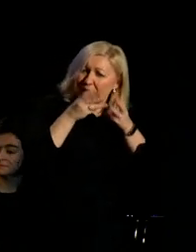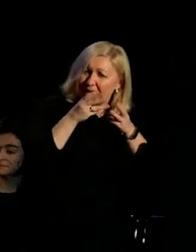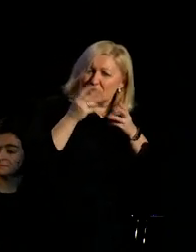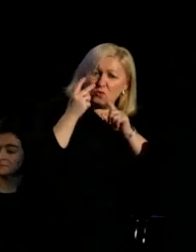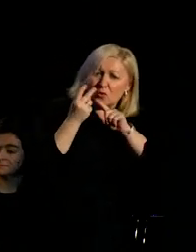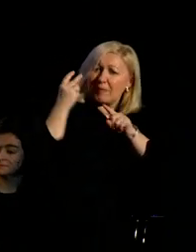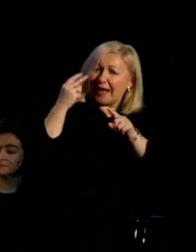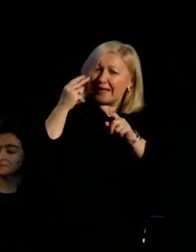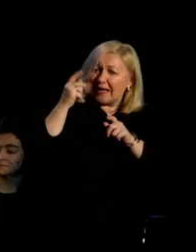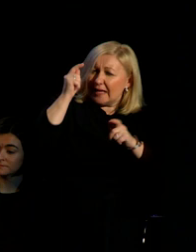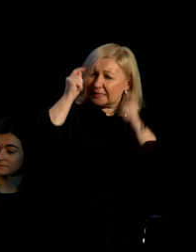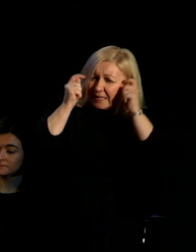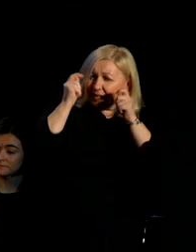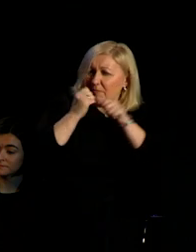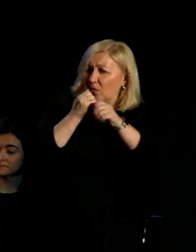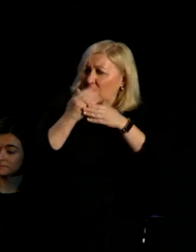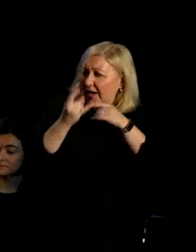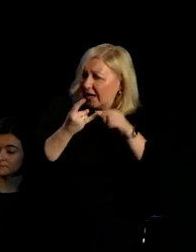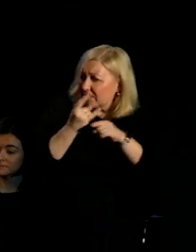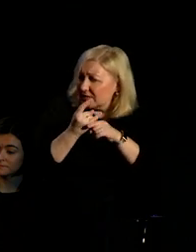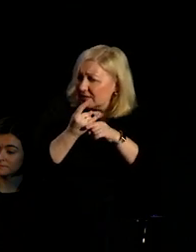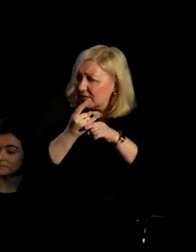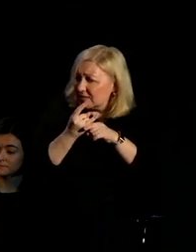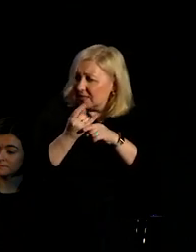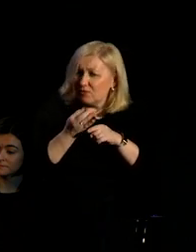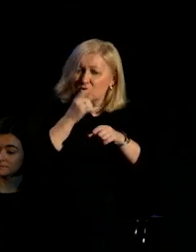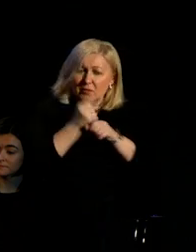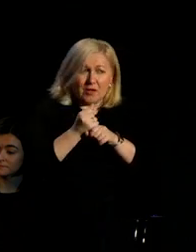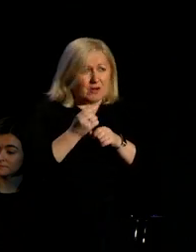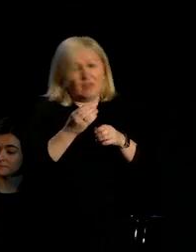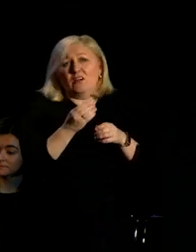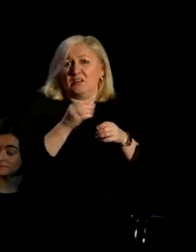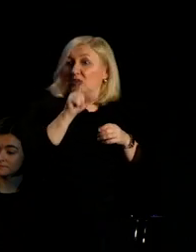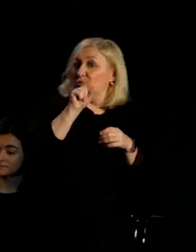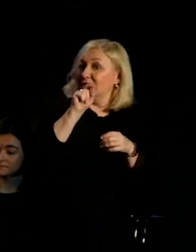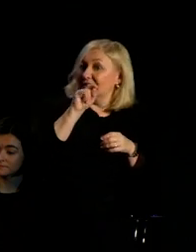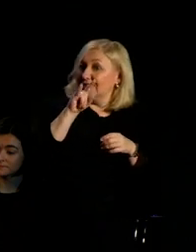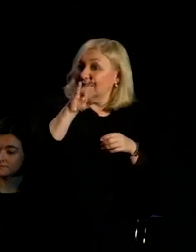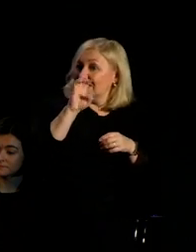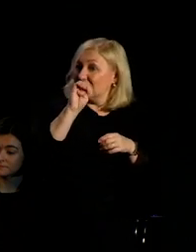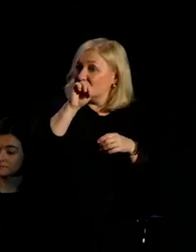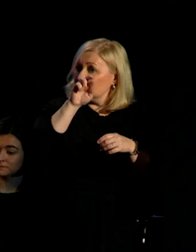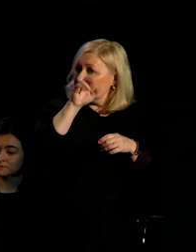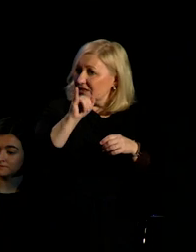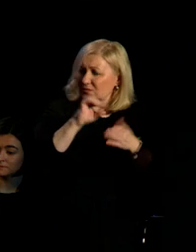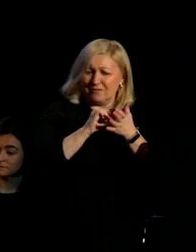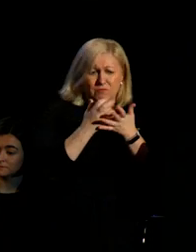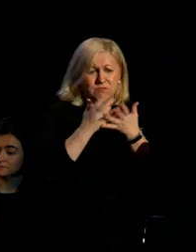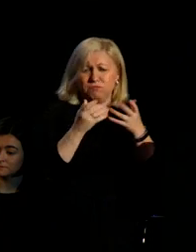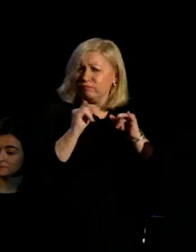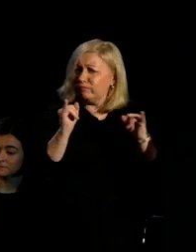the 20th century, with its cortege of pandemics, mass crimes, and grotesque experimentations